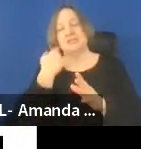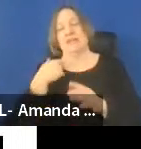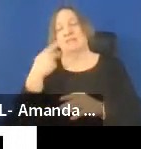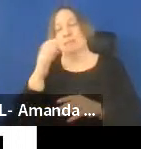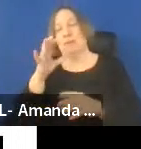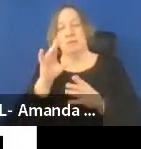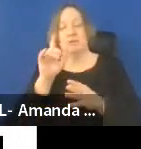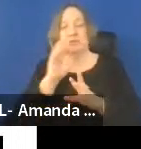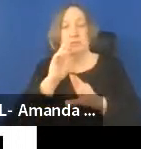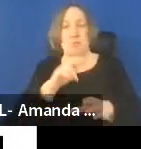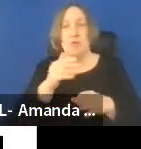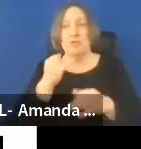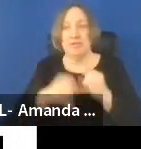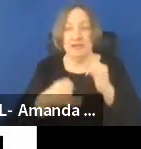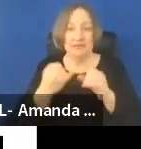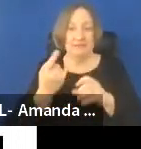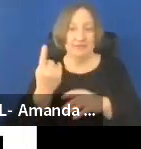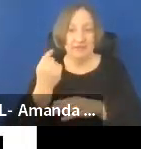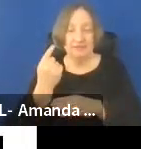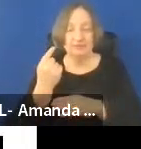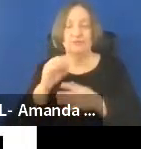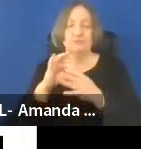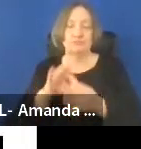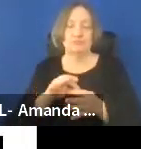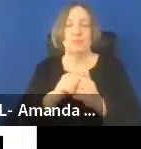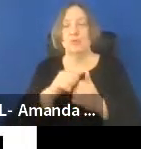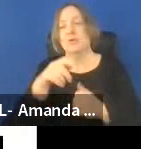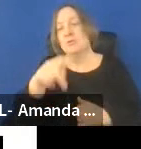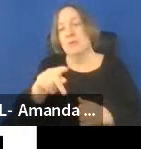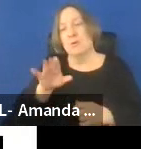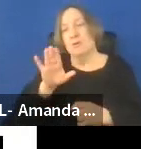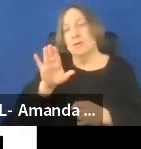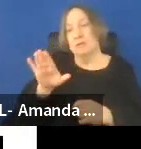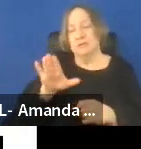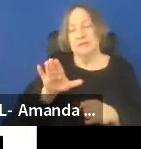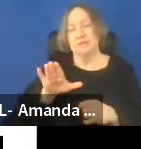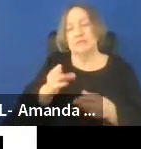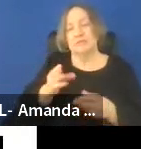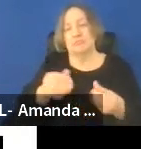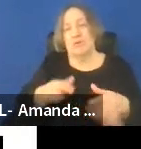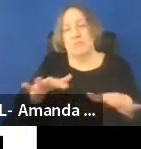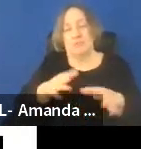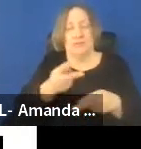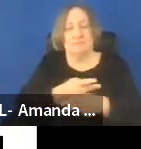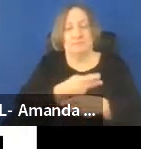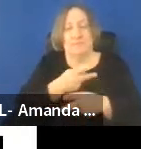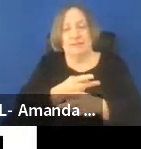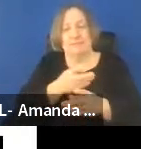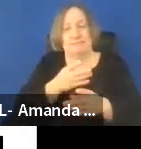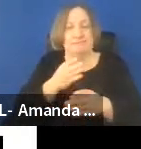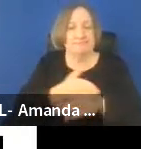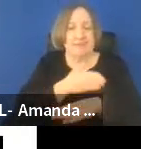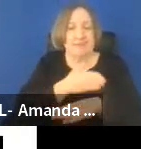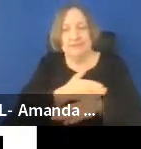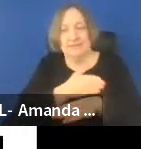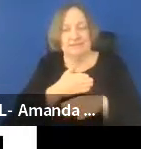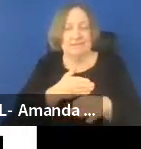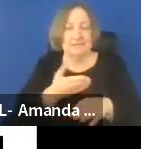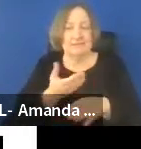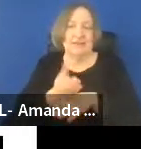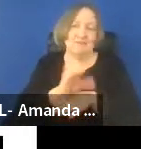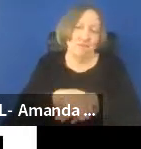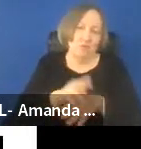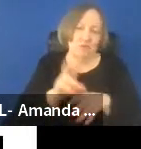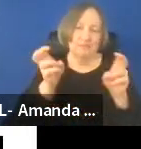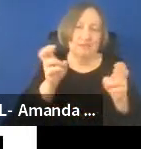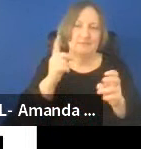year had to do with the Portland's property maintenance enforcement. So these are